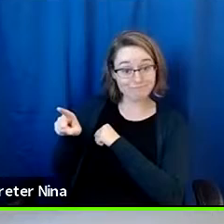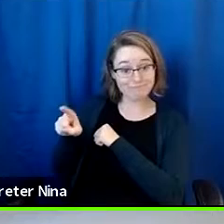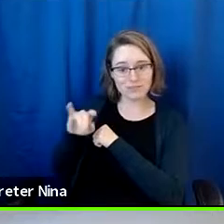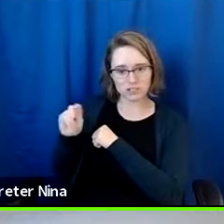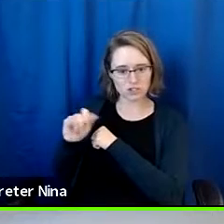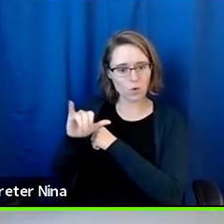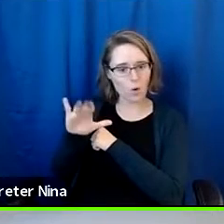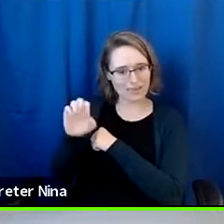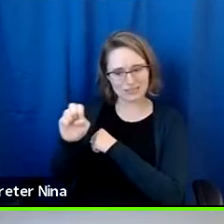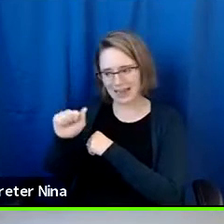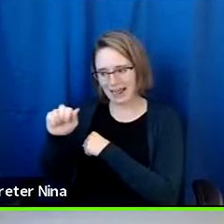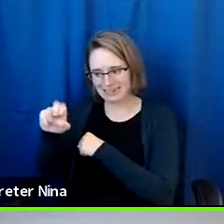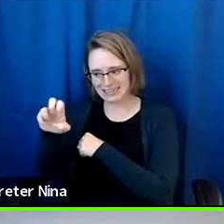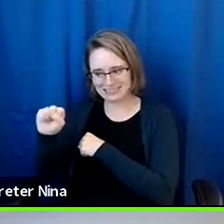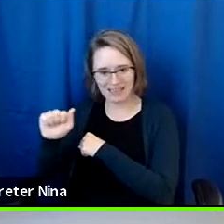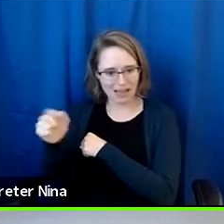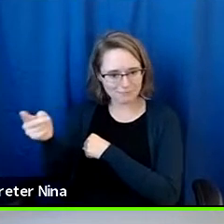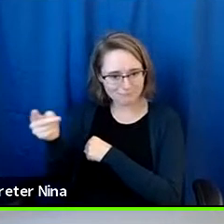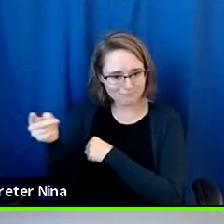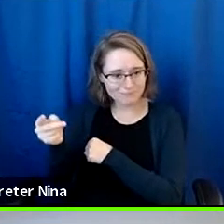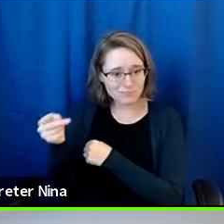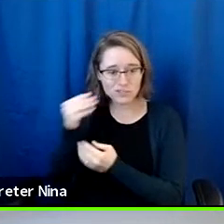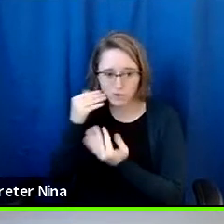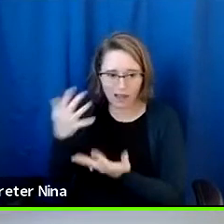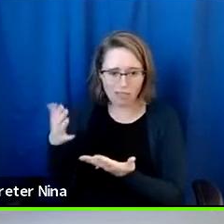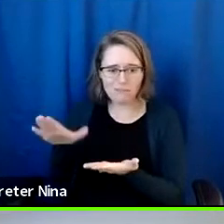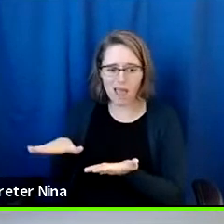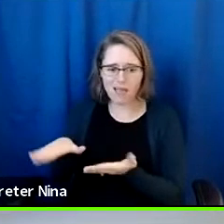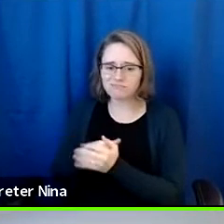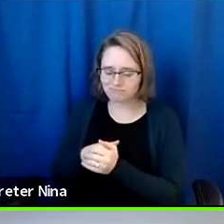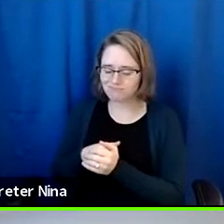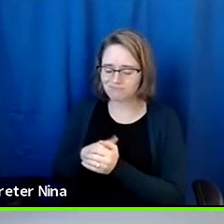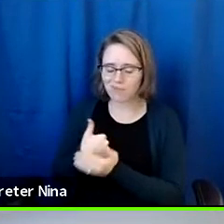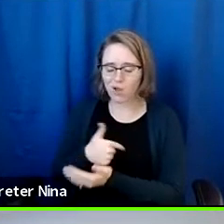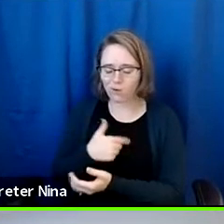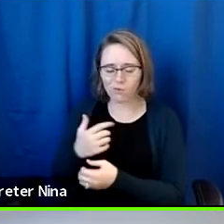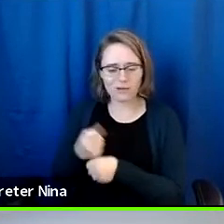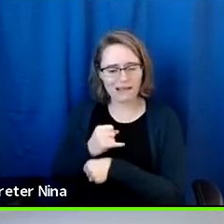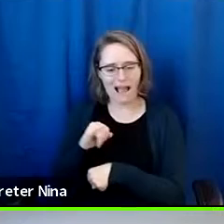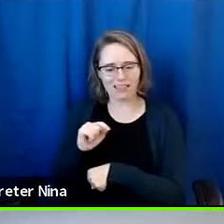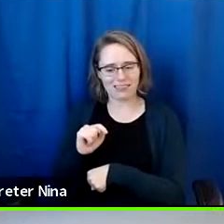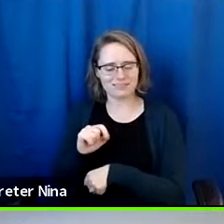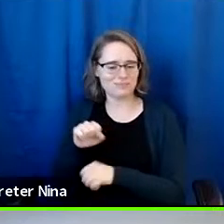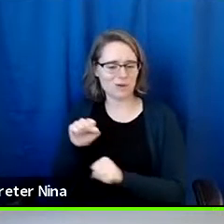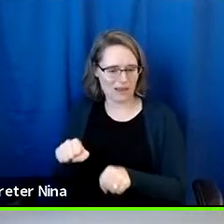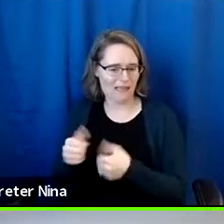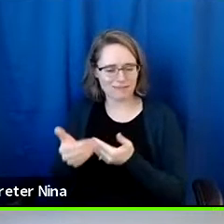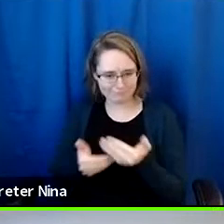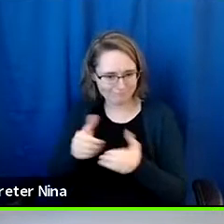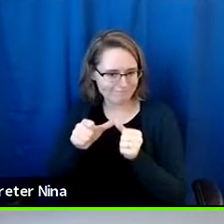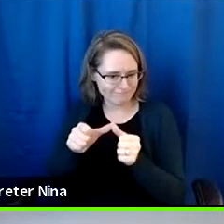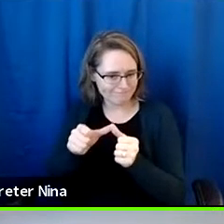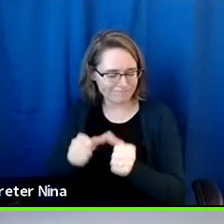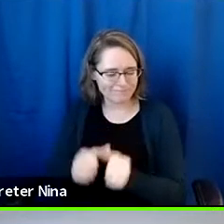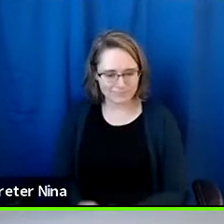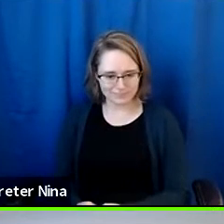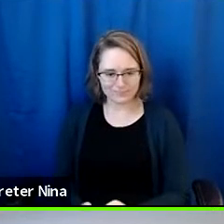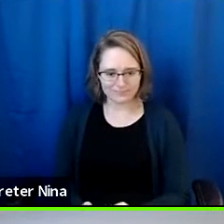or Annesa, just to say, we got this, we can keep going.